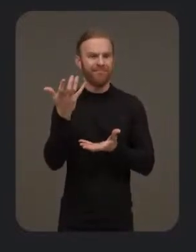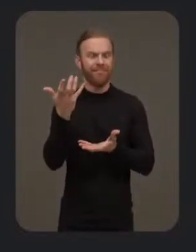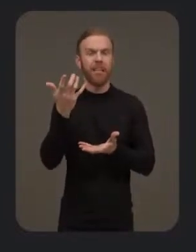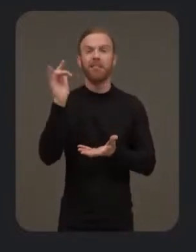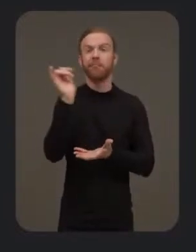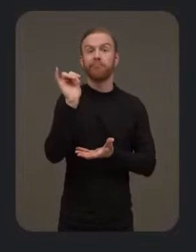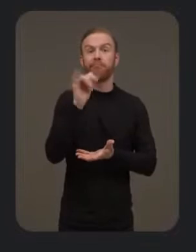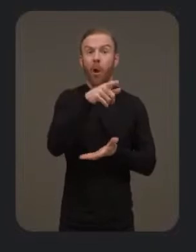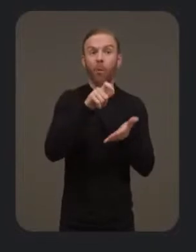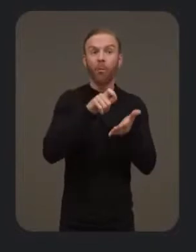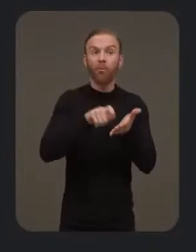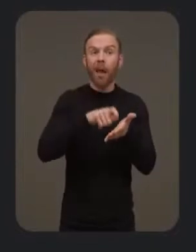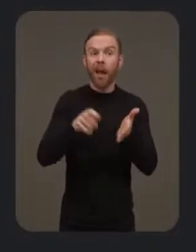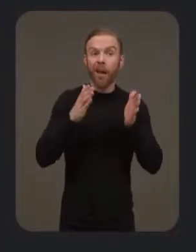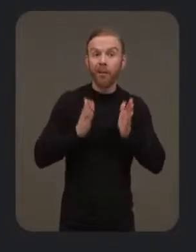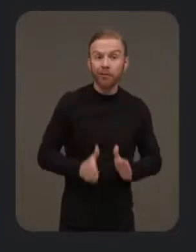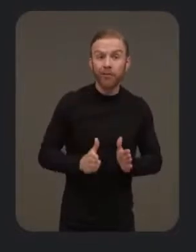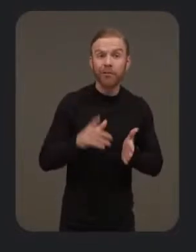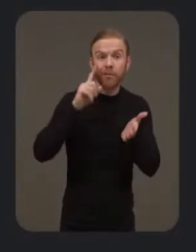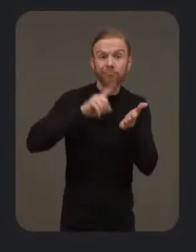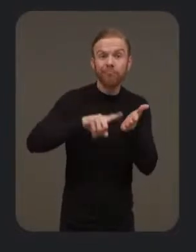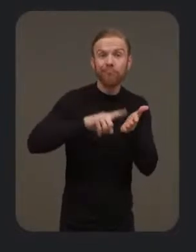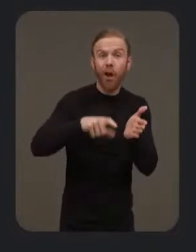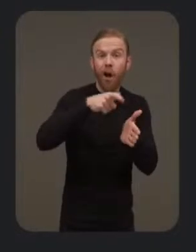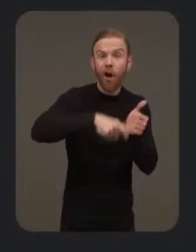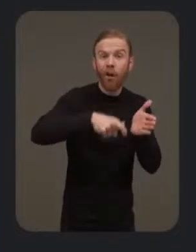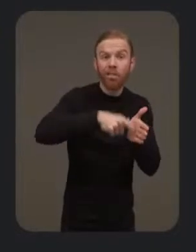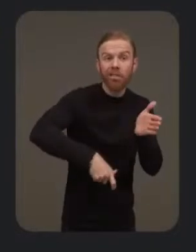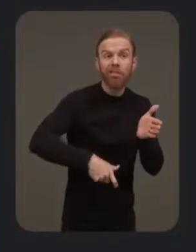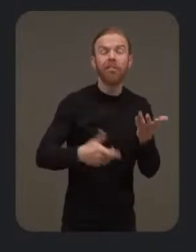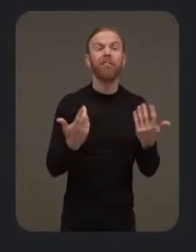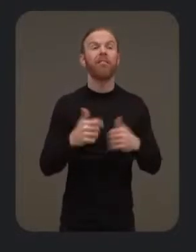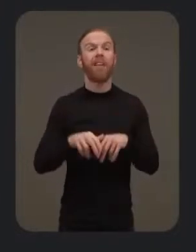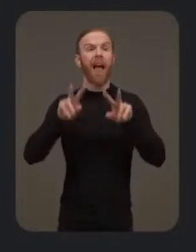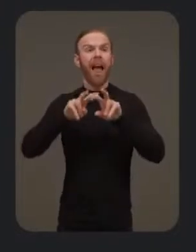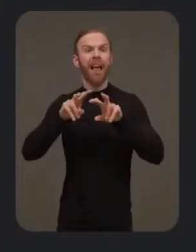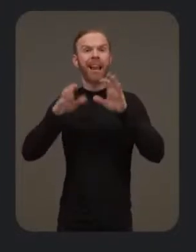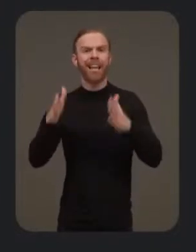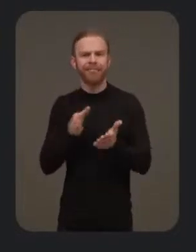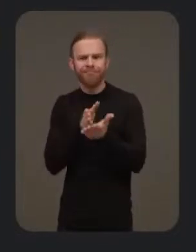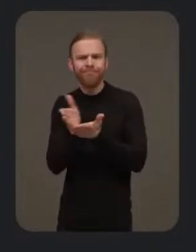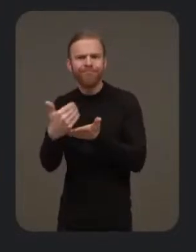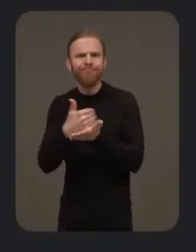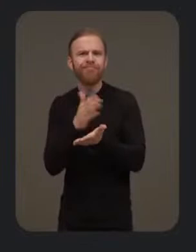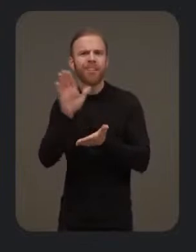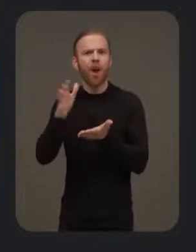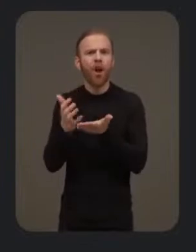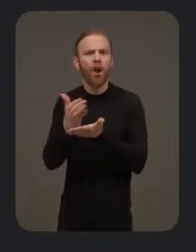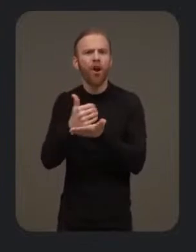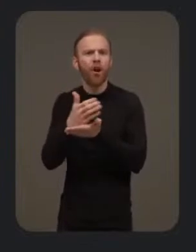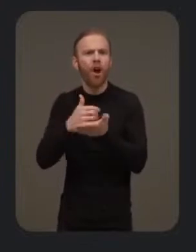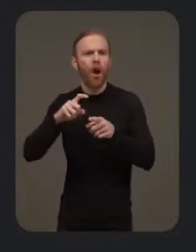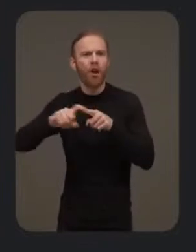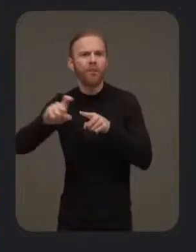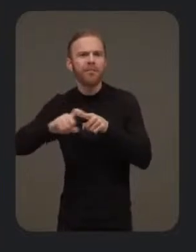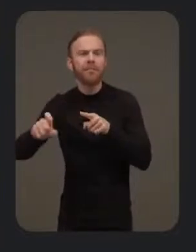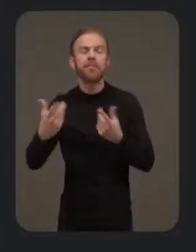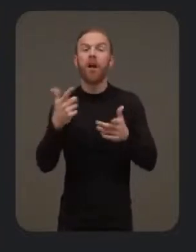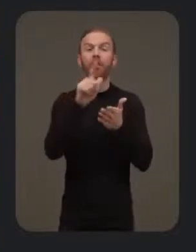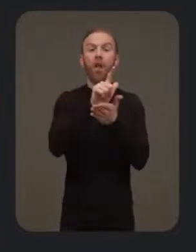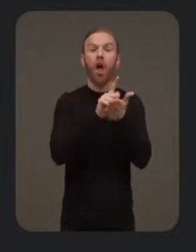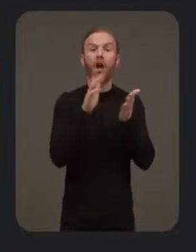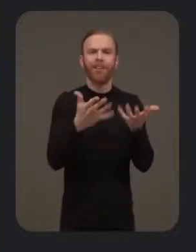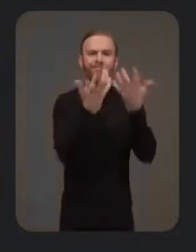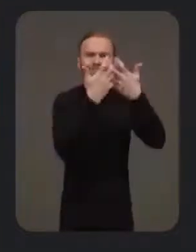choose, like writers researching an article, or analysts going through earnings calls, or even lawyers preparing for a